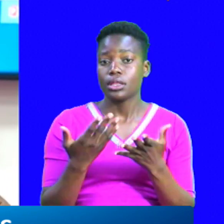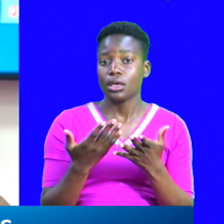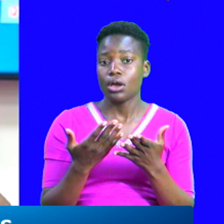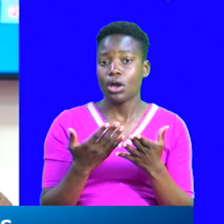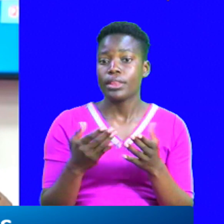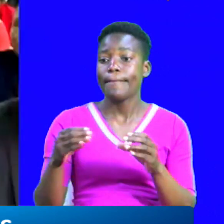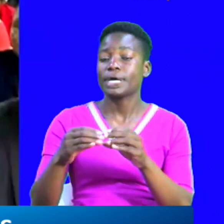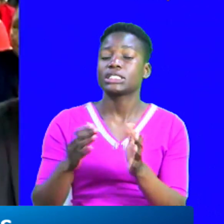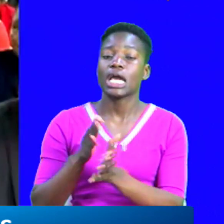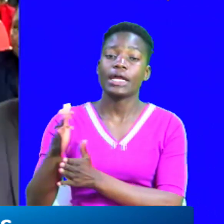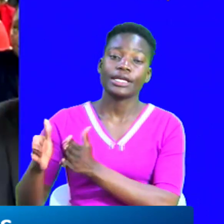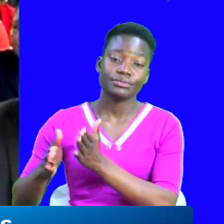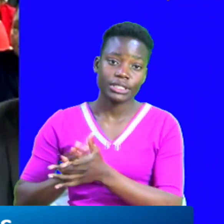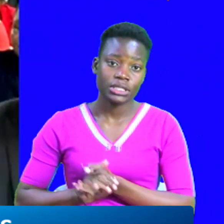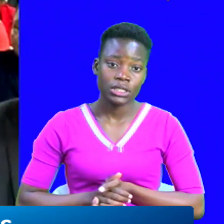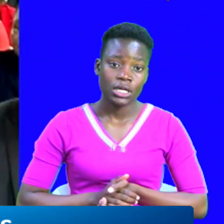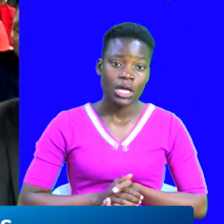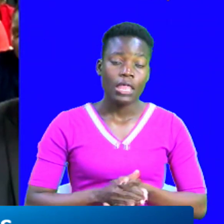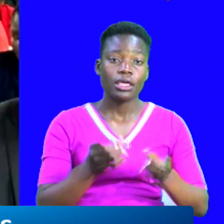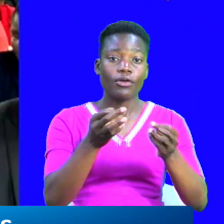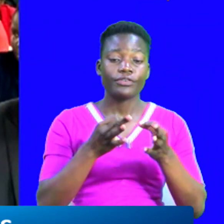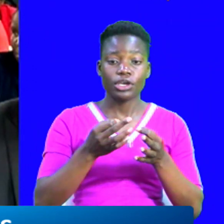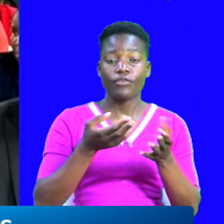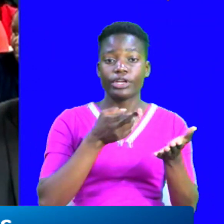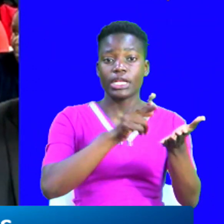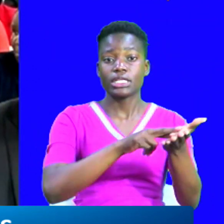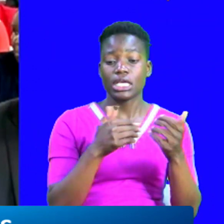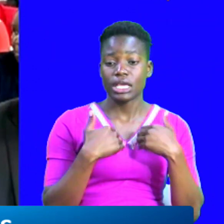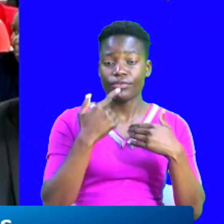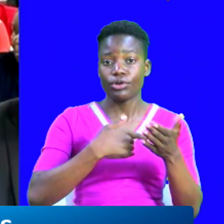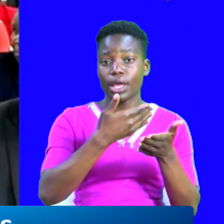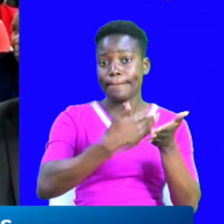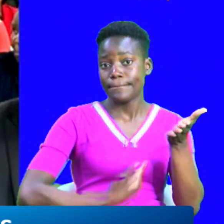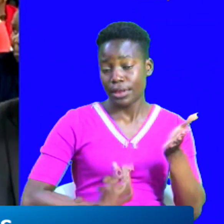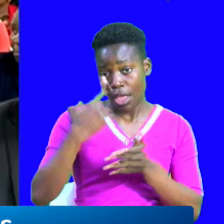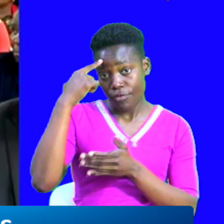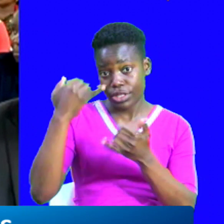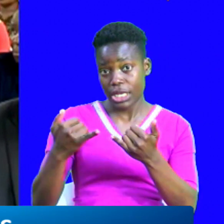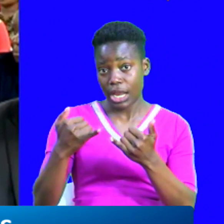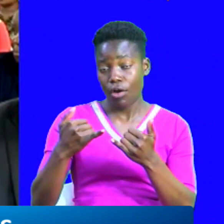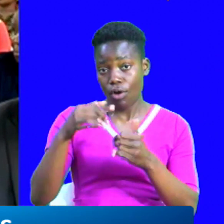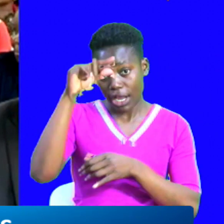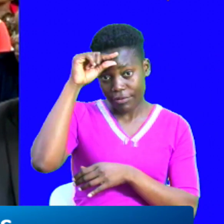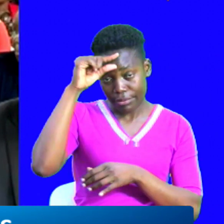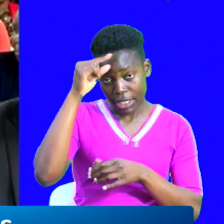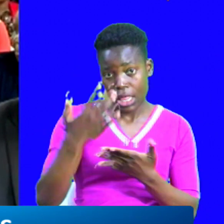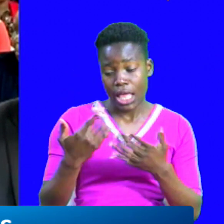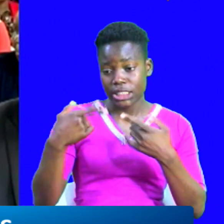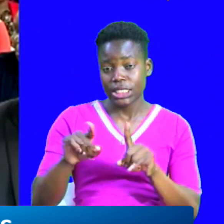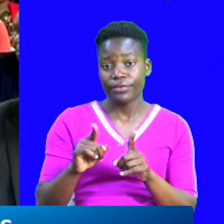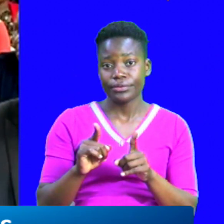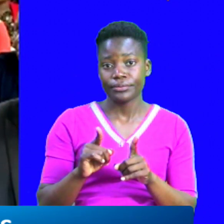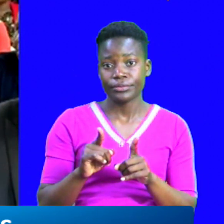arrangements? The Office of the Registrar is holding brief for the current regime to the extent that she has mutilated